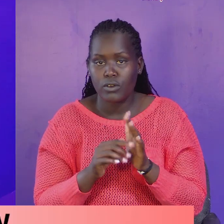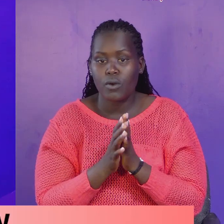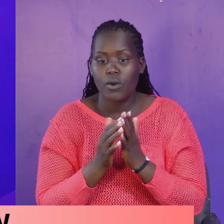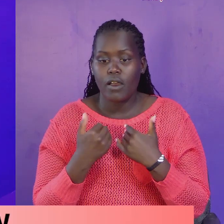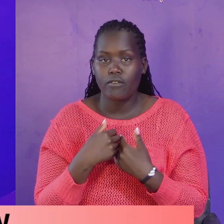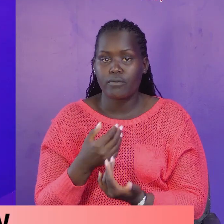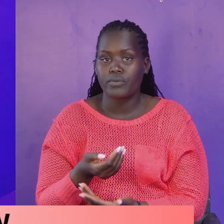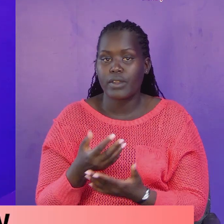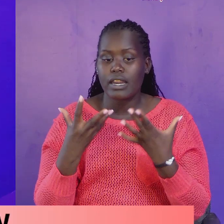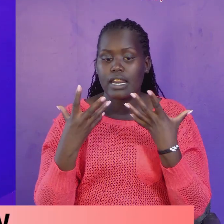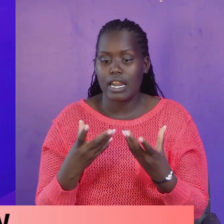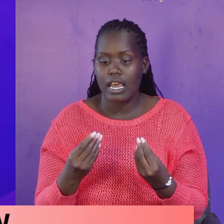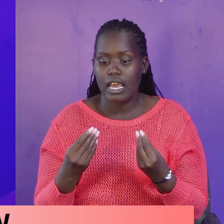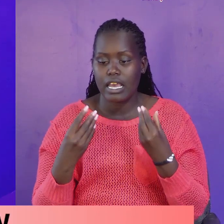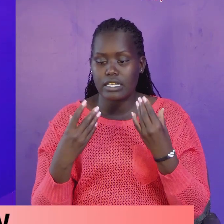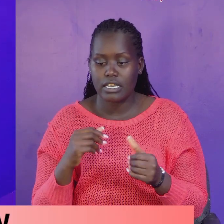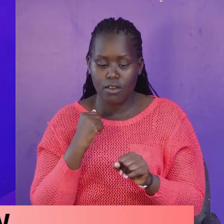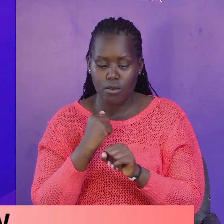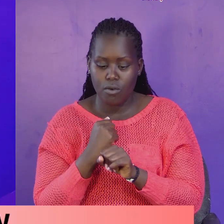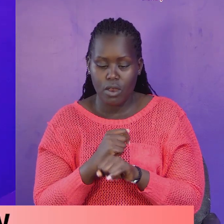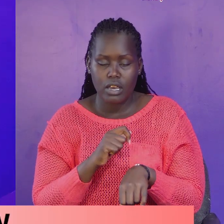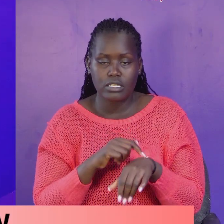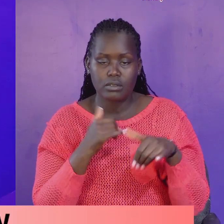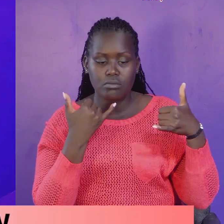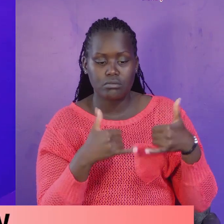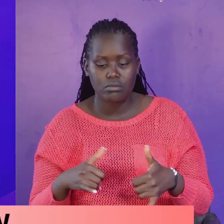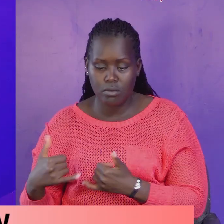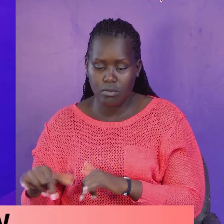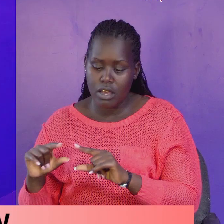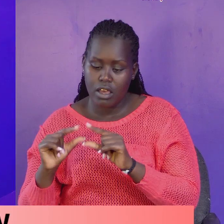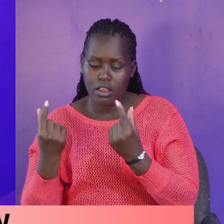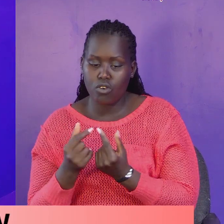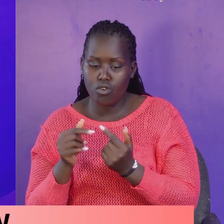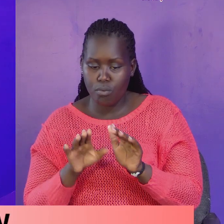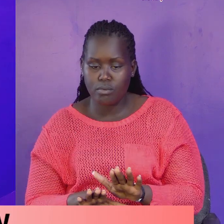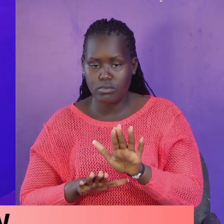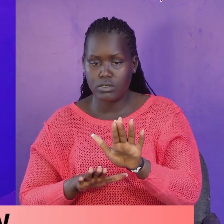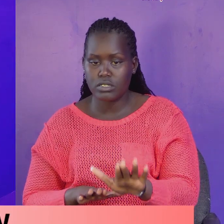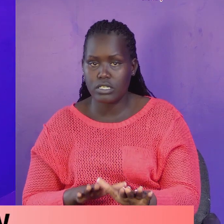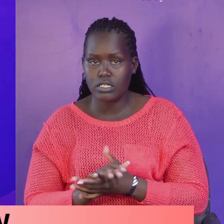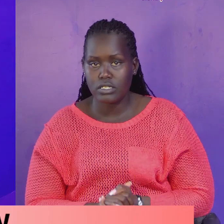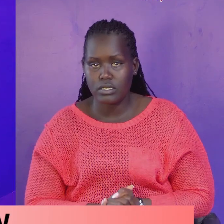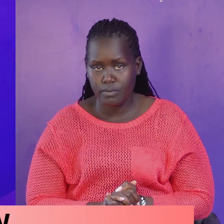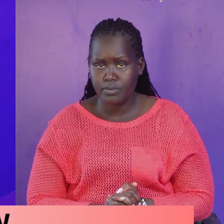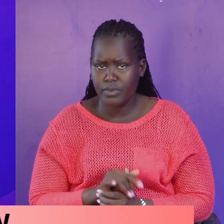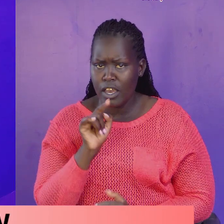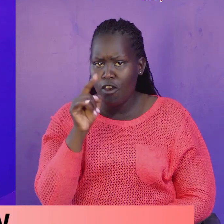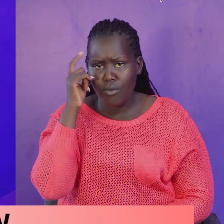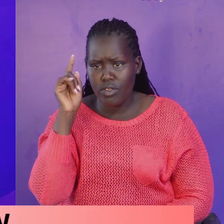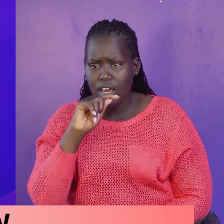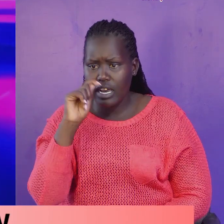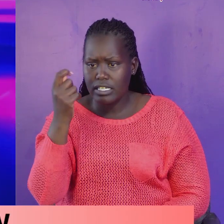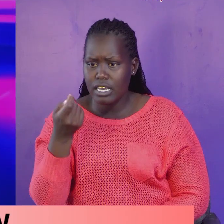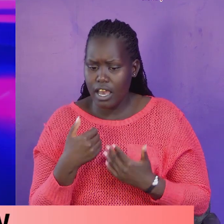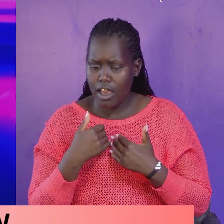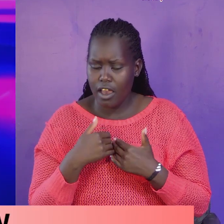easy test when they are playing in the group stages of the World Cup. Do you think as Kenyans we have a chance to